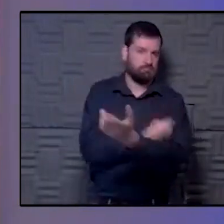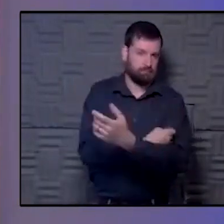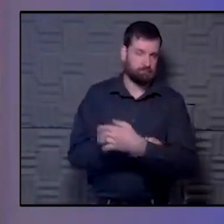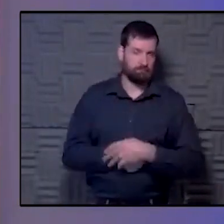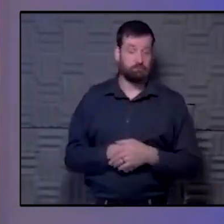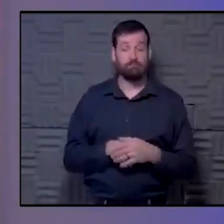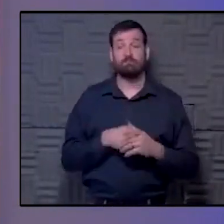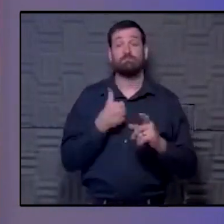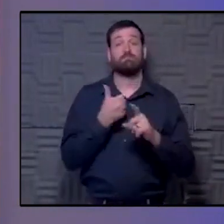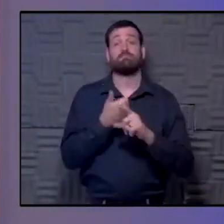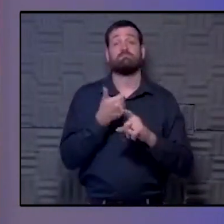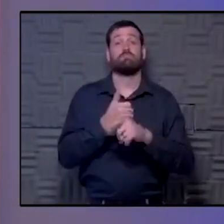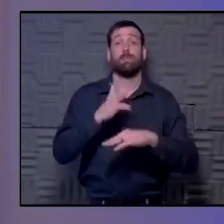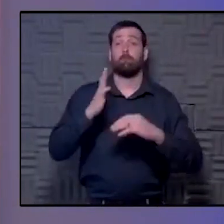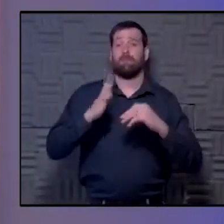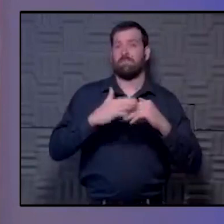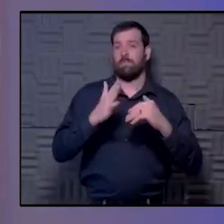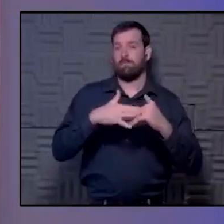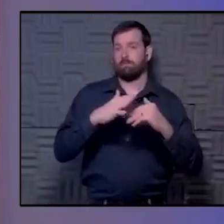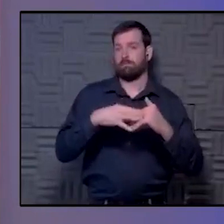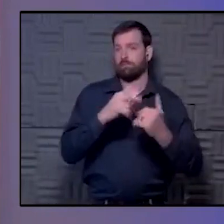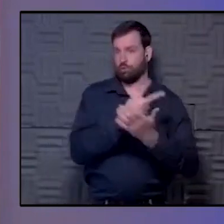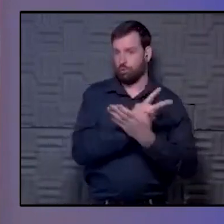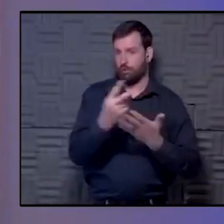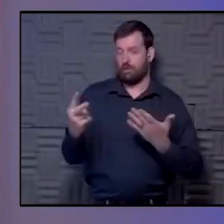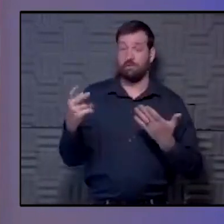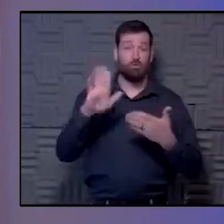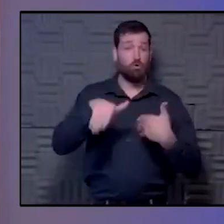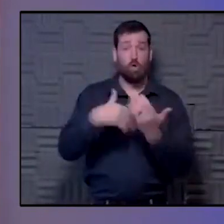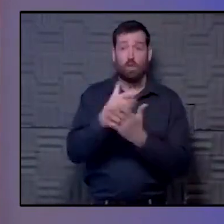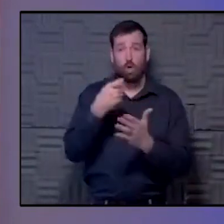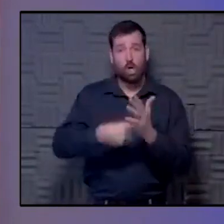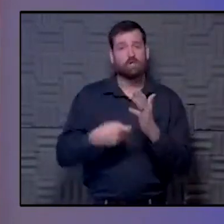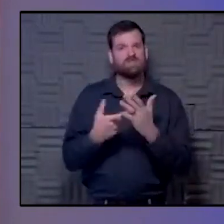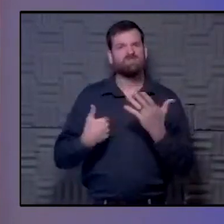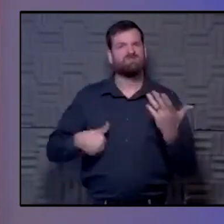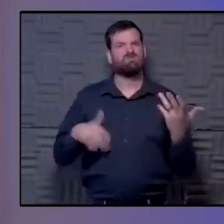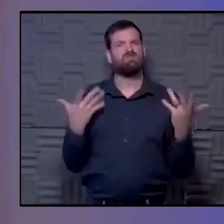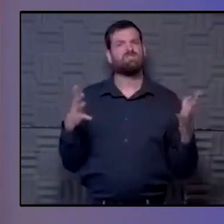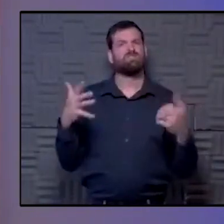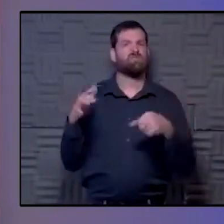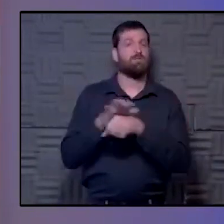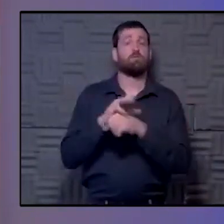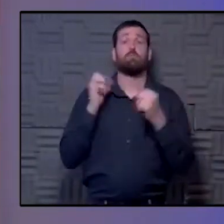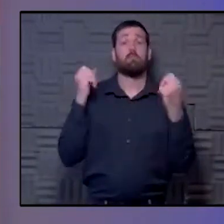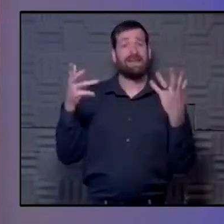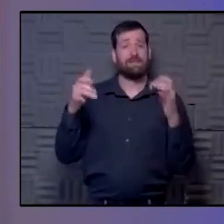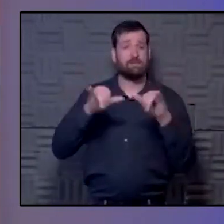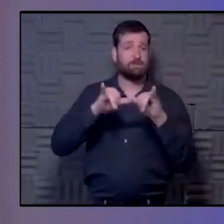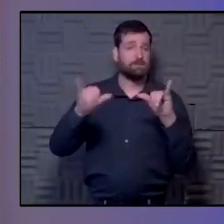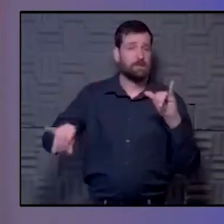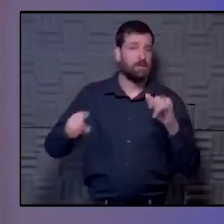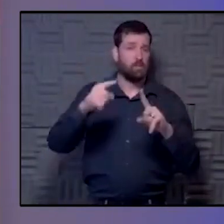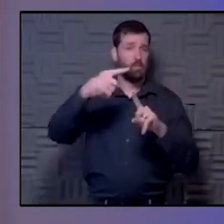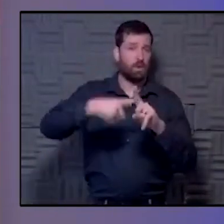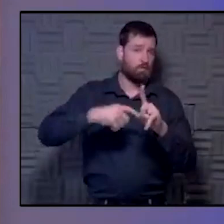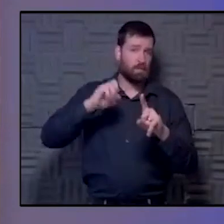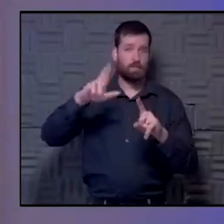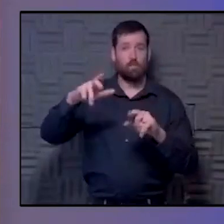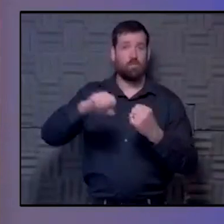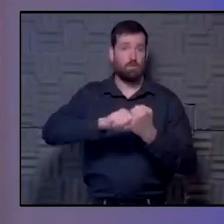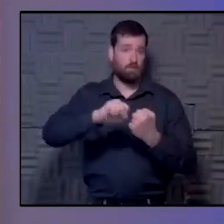The assignments are minimum of 2 weeks. We cover all expenses, but many of our volunteers will stay for a month or longer. And